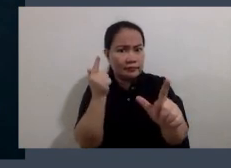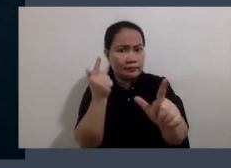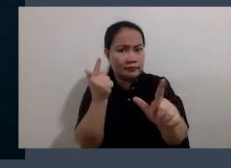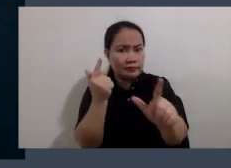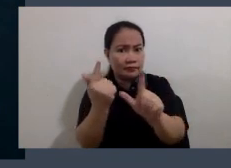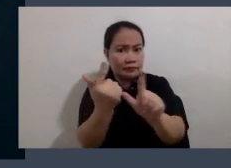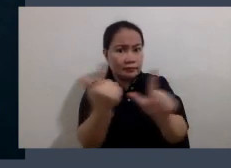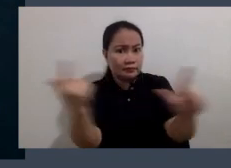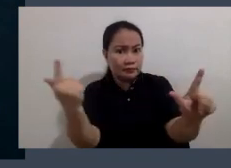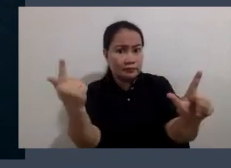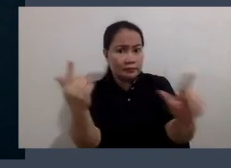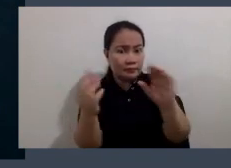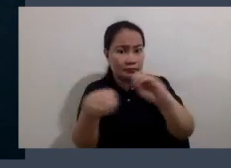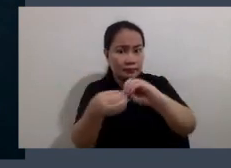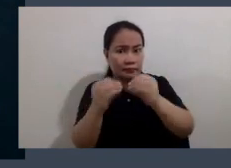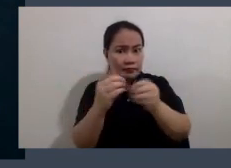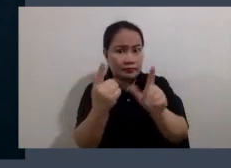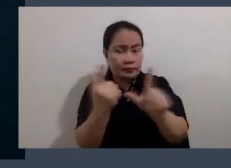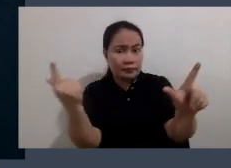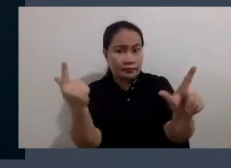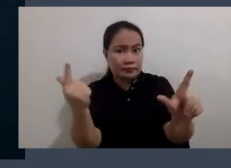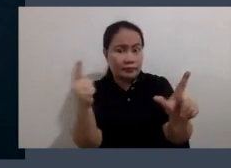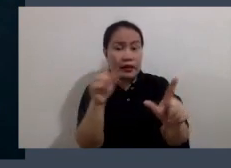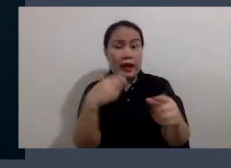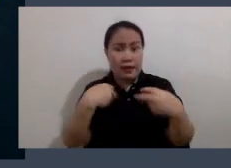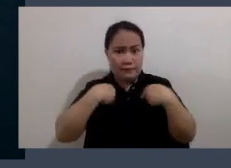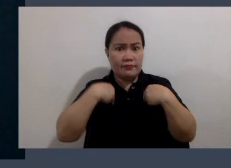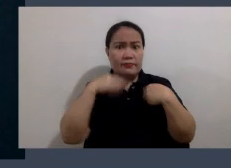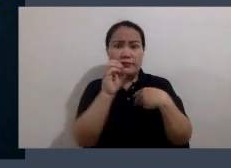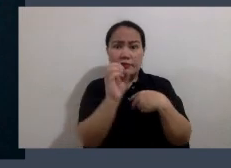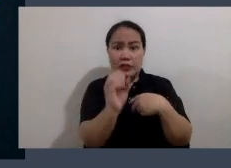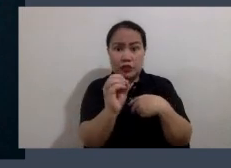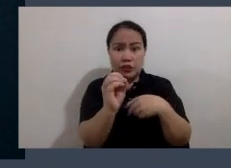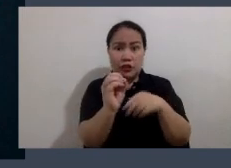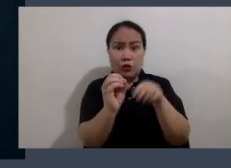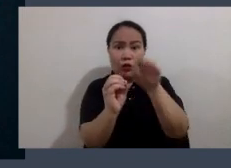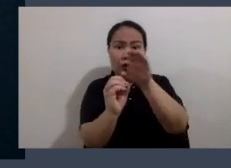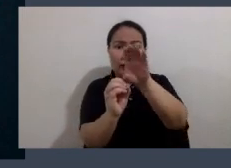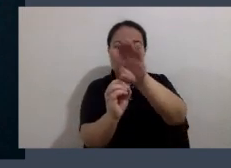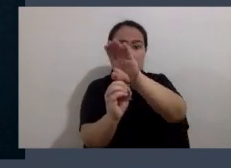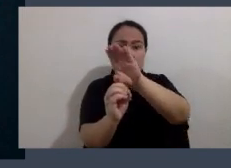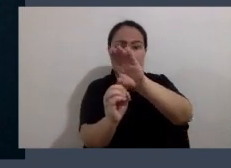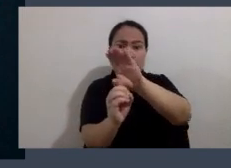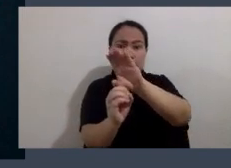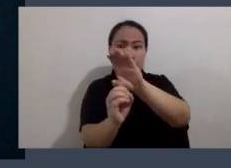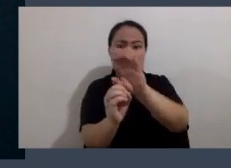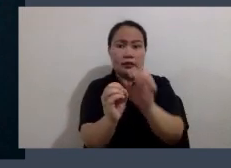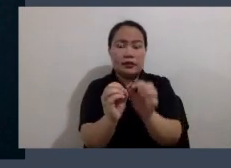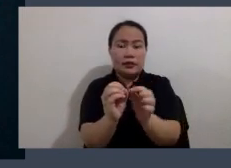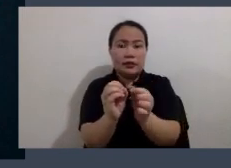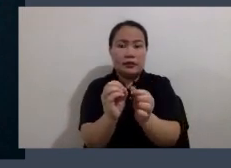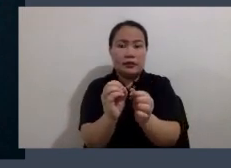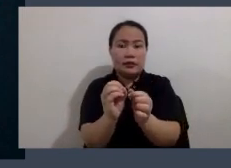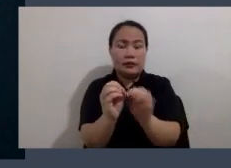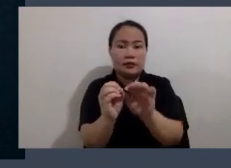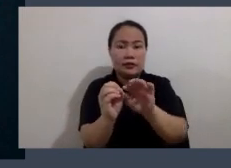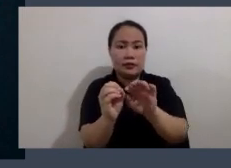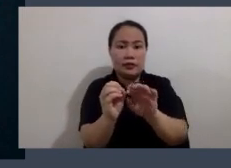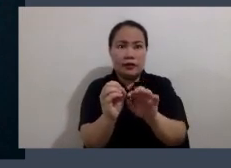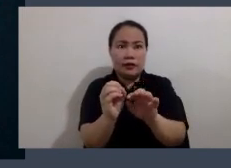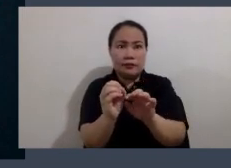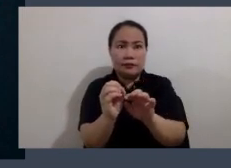So, a number line has 0, positive numbers,